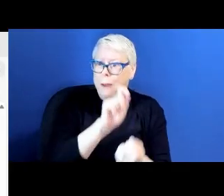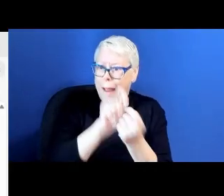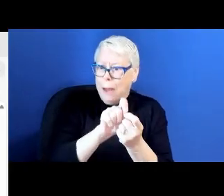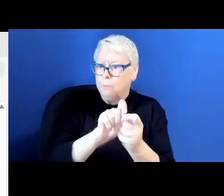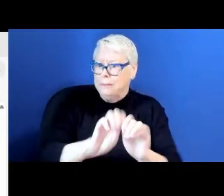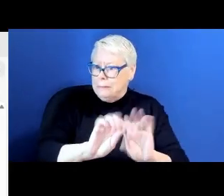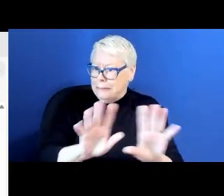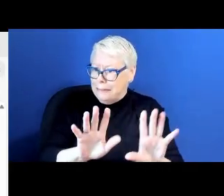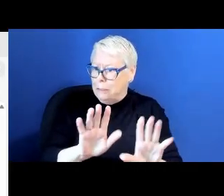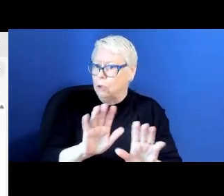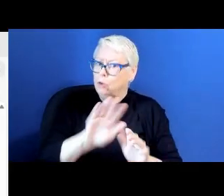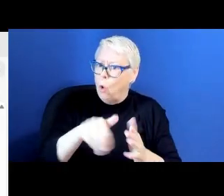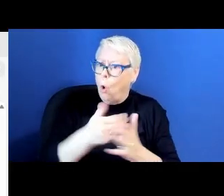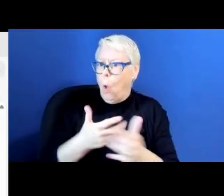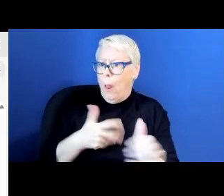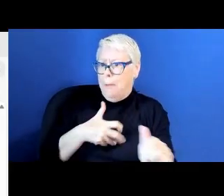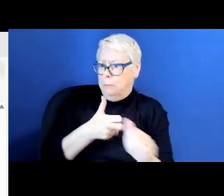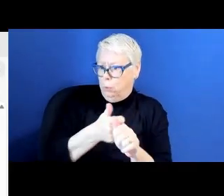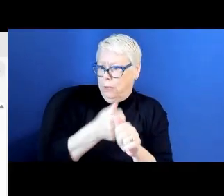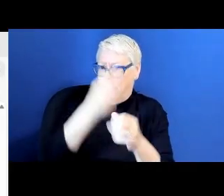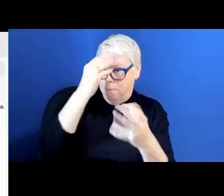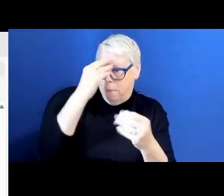they are all up to date.